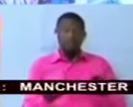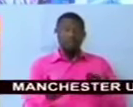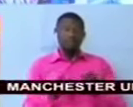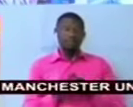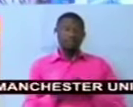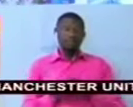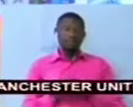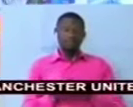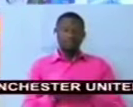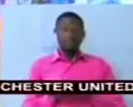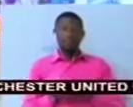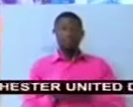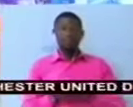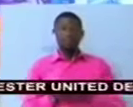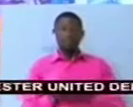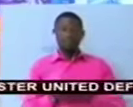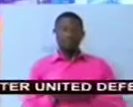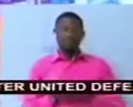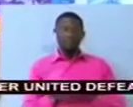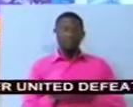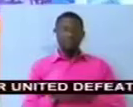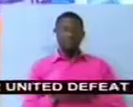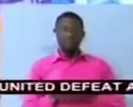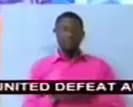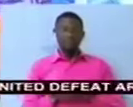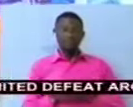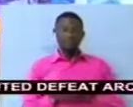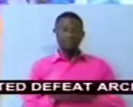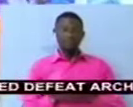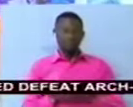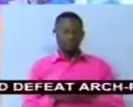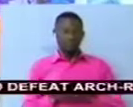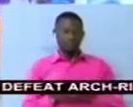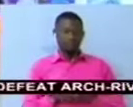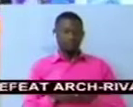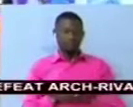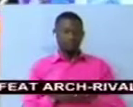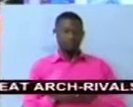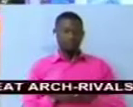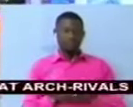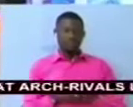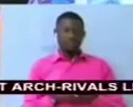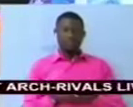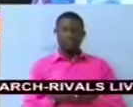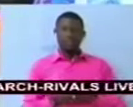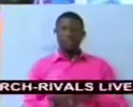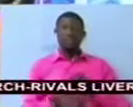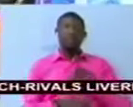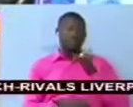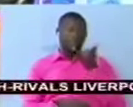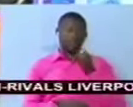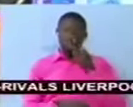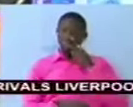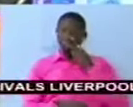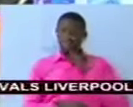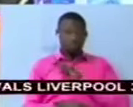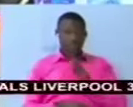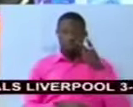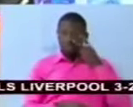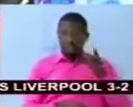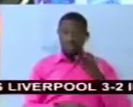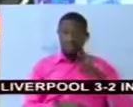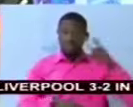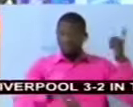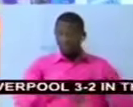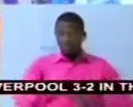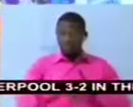door. Wow, gisuma mo xati door way fe gisna mo xuppé. Yes, I didn't see him beaten, but he was threatening to